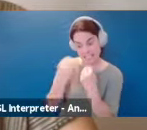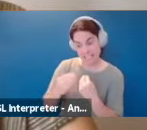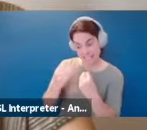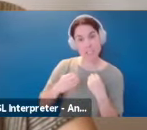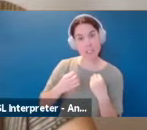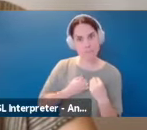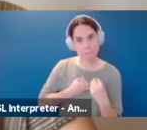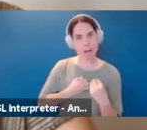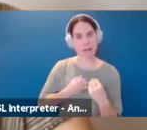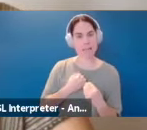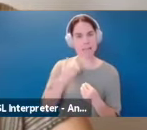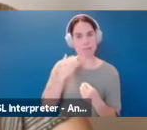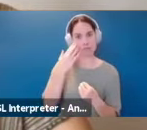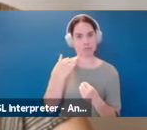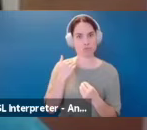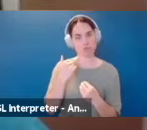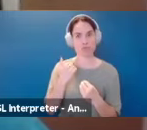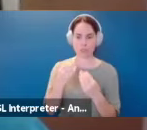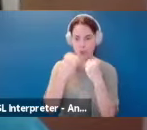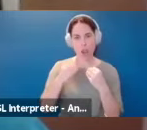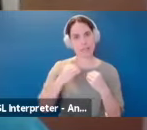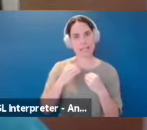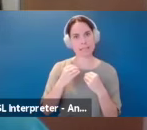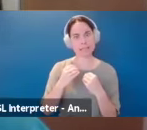later. Thank you. Thank you.